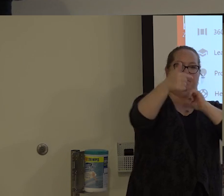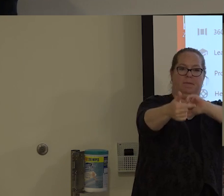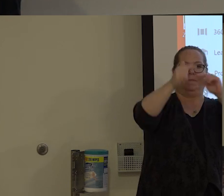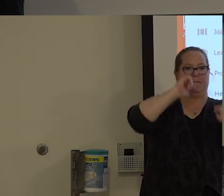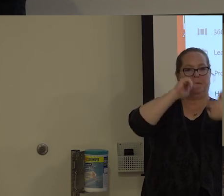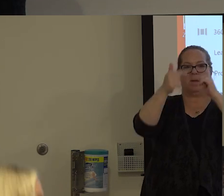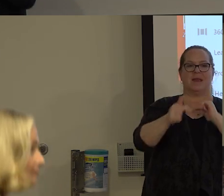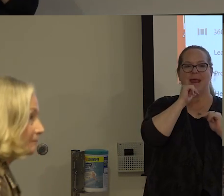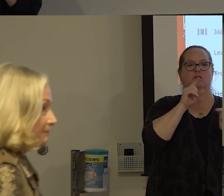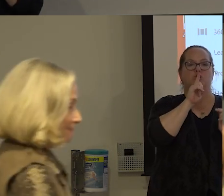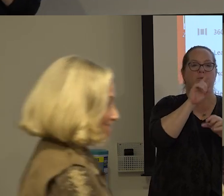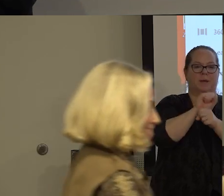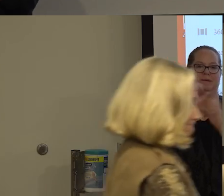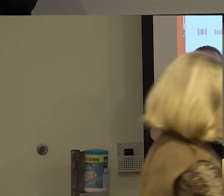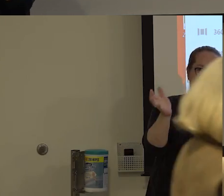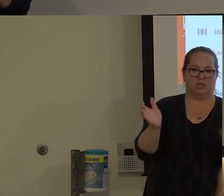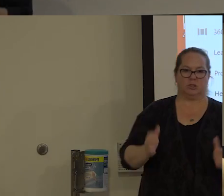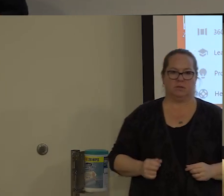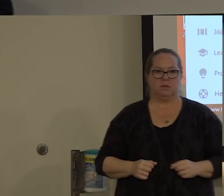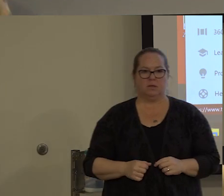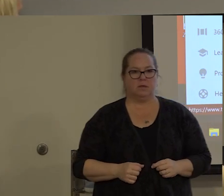be. No, that. no, Okay, I got wouldn't it. do that. Sorry. Yeah, no.